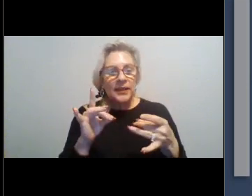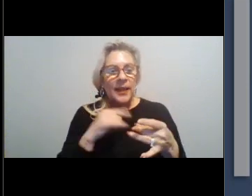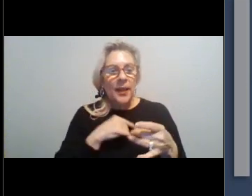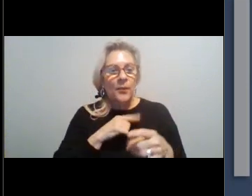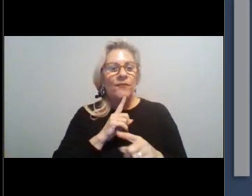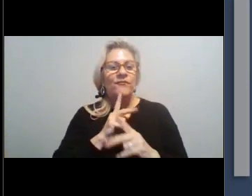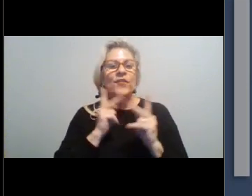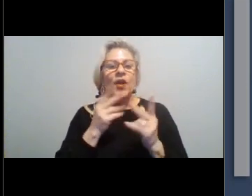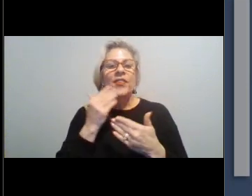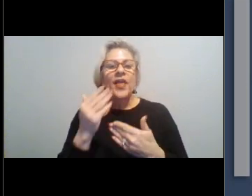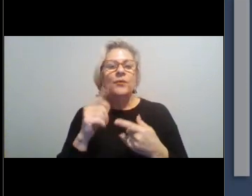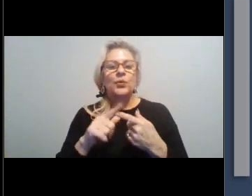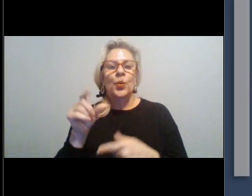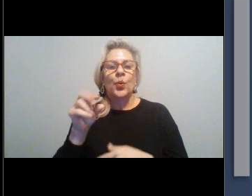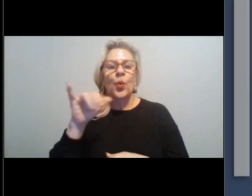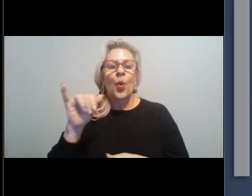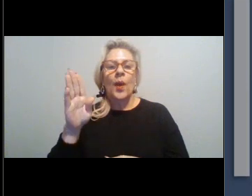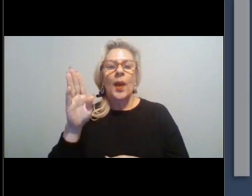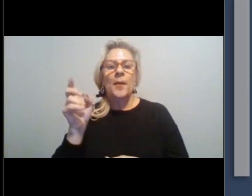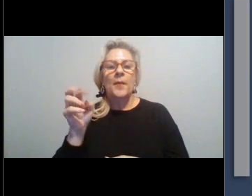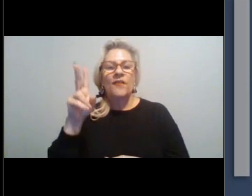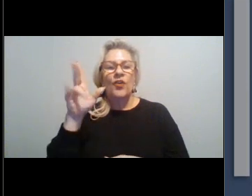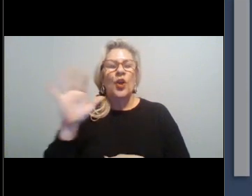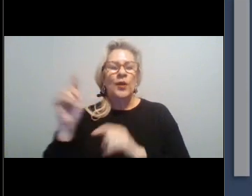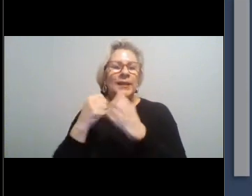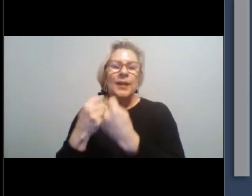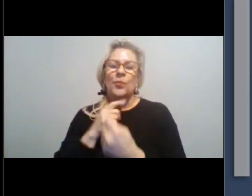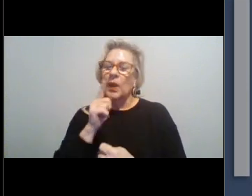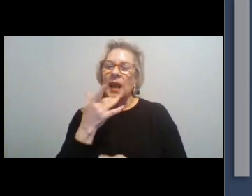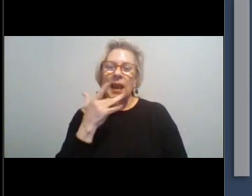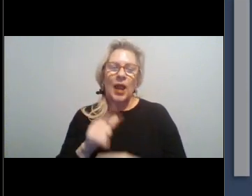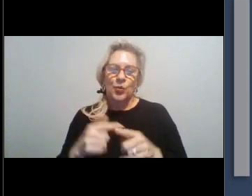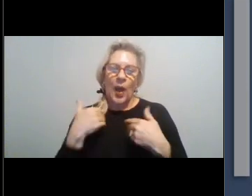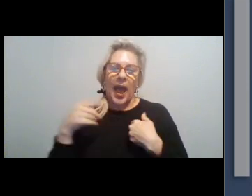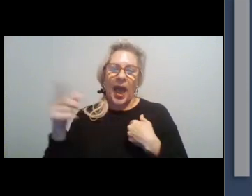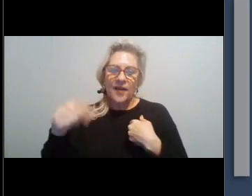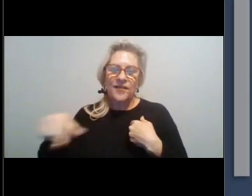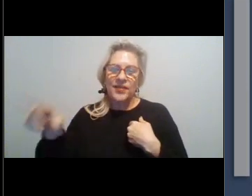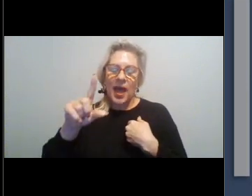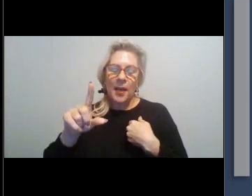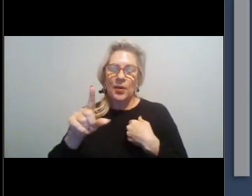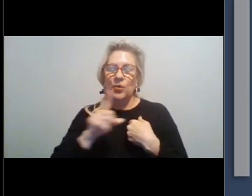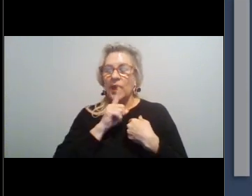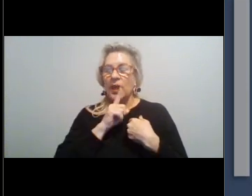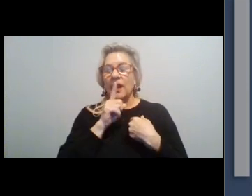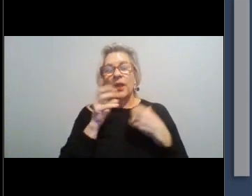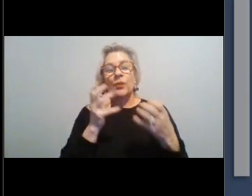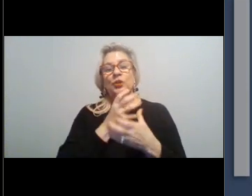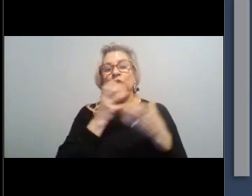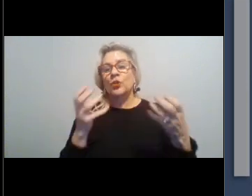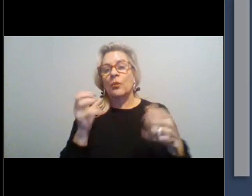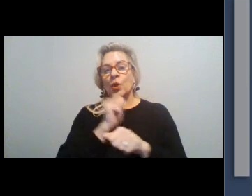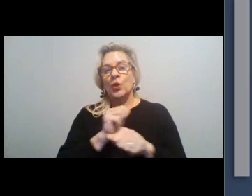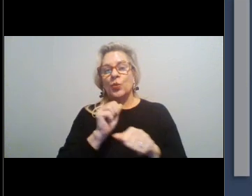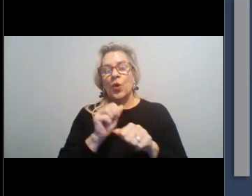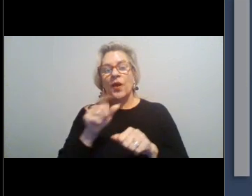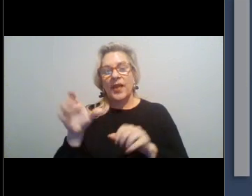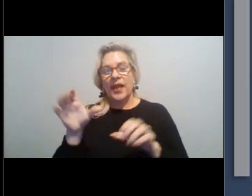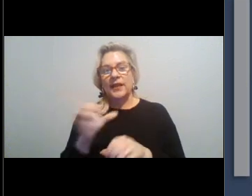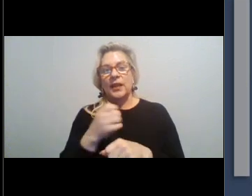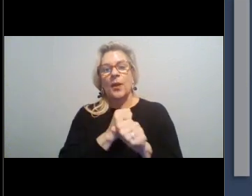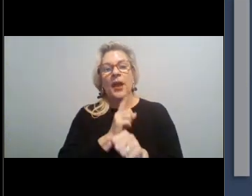to Lori, Beverly, and Alika. We are so lucky to have them and so fortunate with the amount of work that they put in to make sure that this